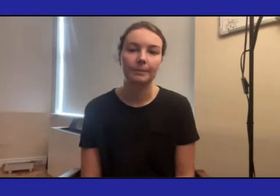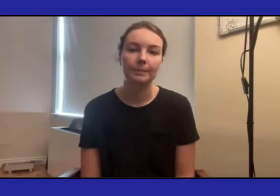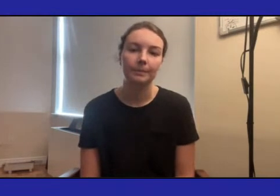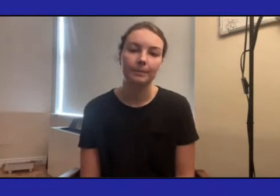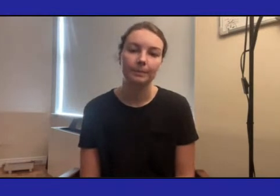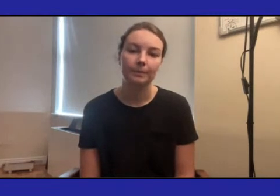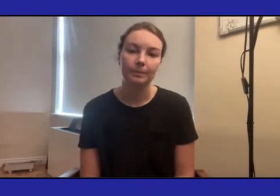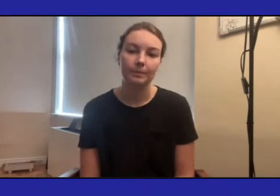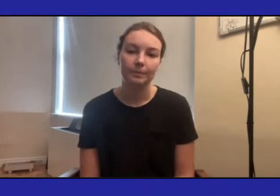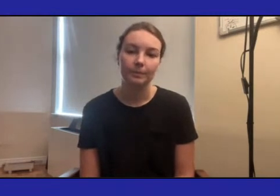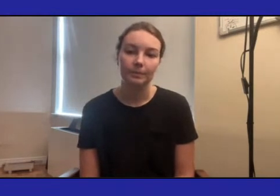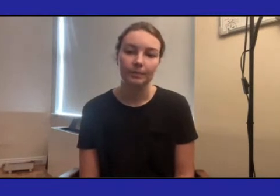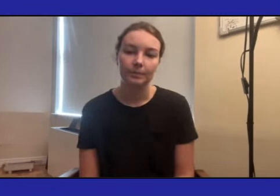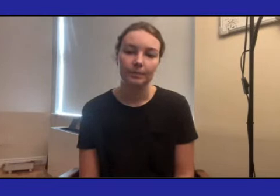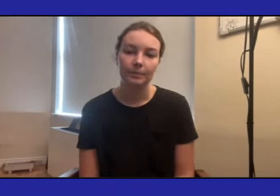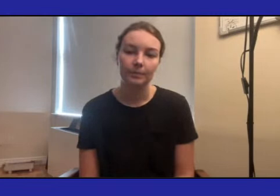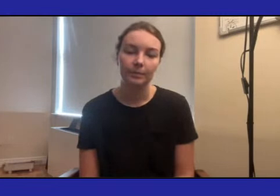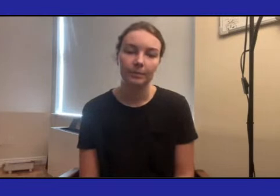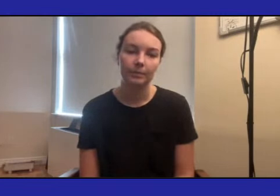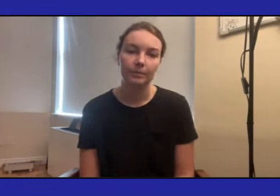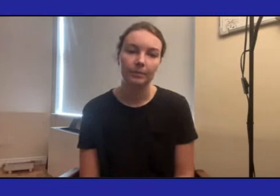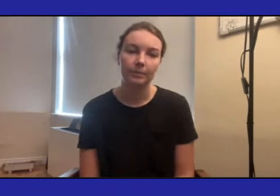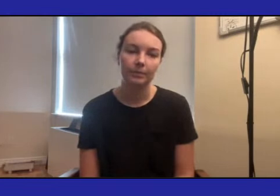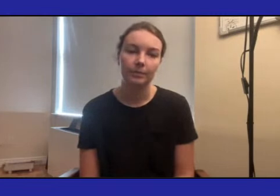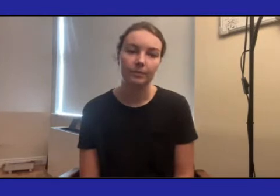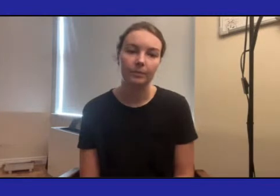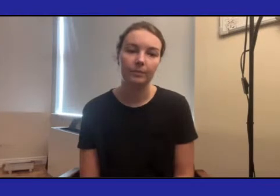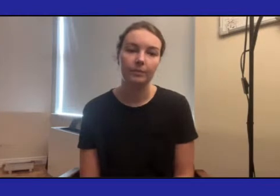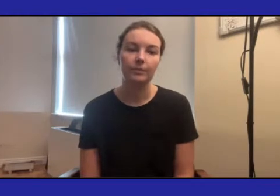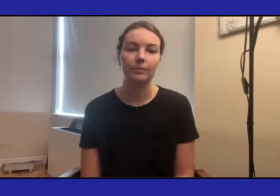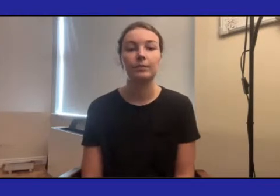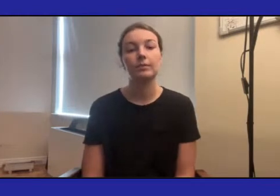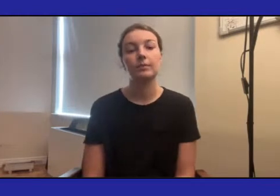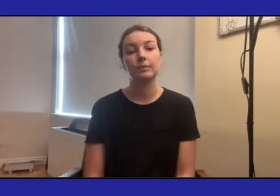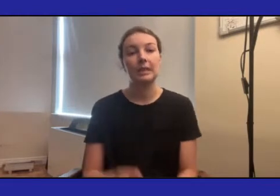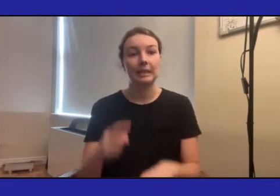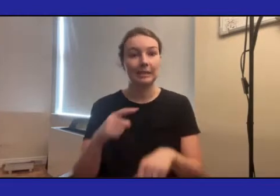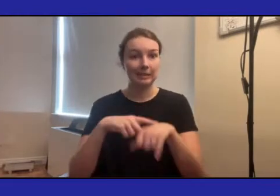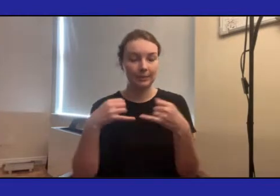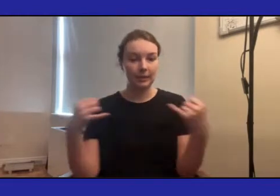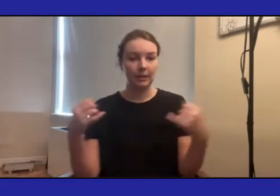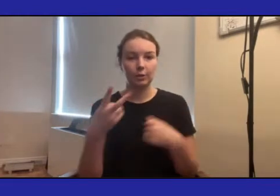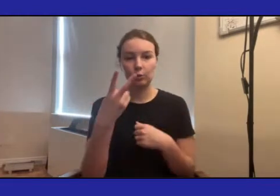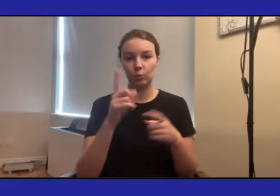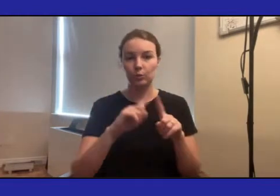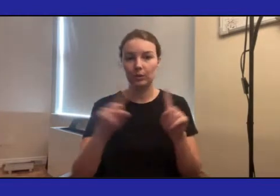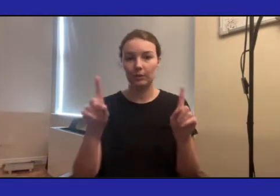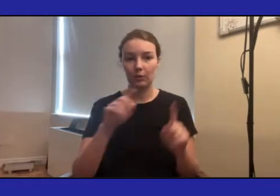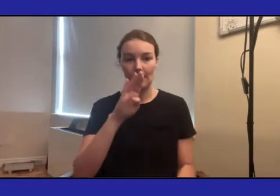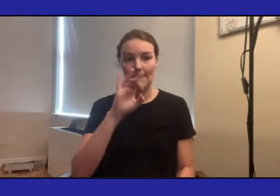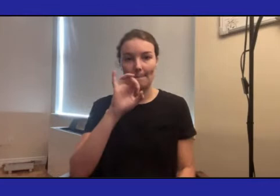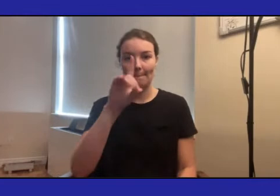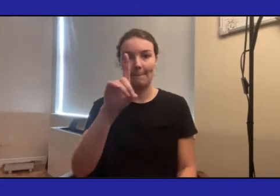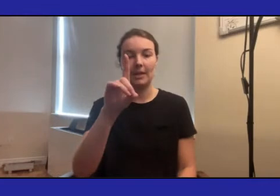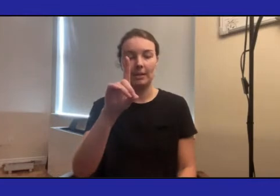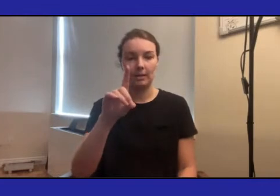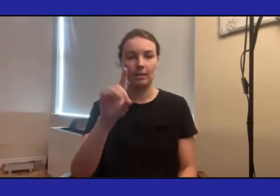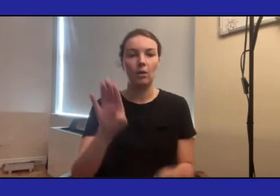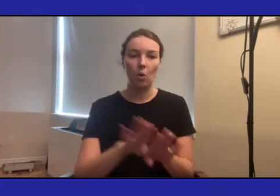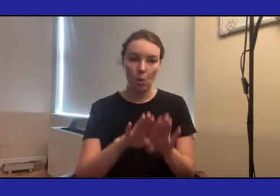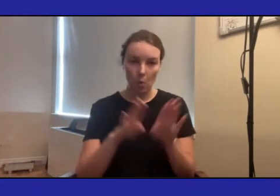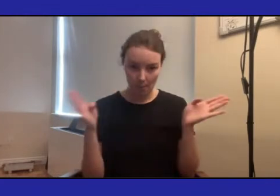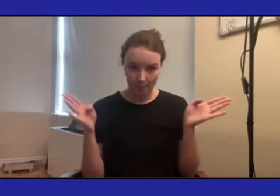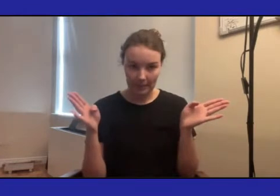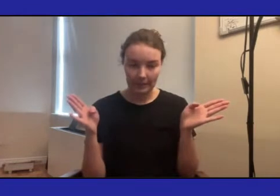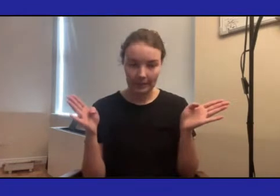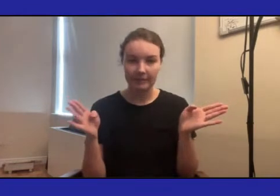This is the procurement detail and timeline. 2 separate bids were opened on May 17th and May 23rd for 2 separate contracts,